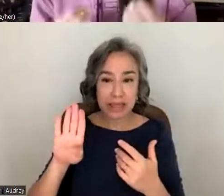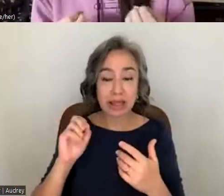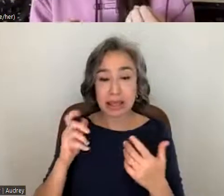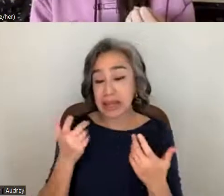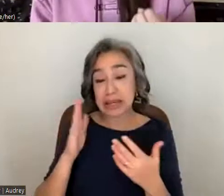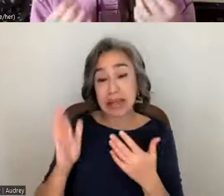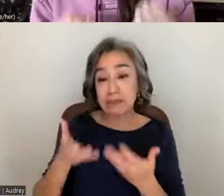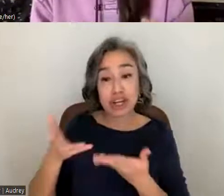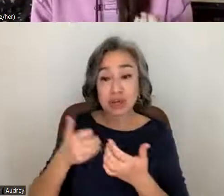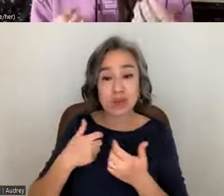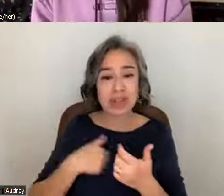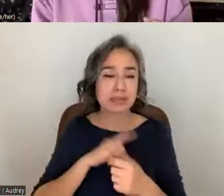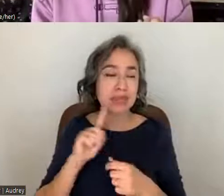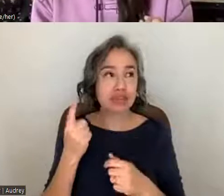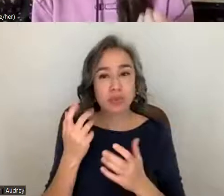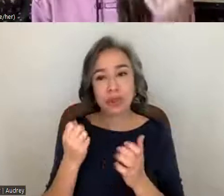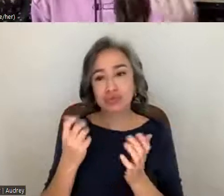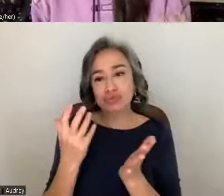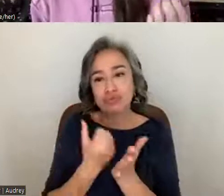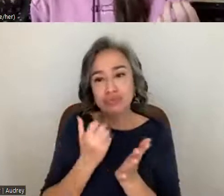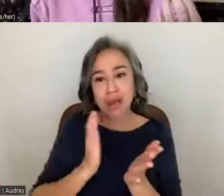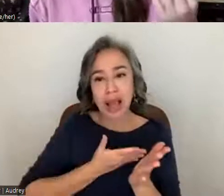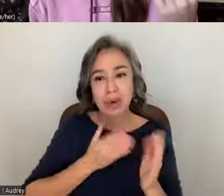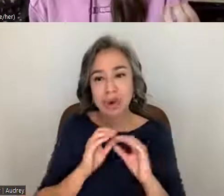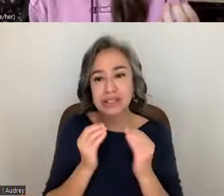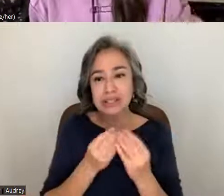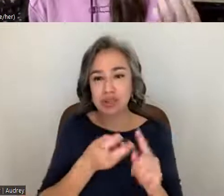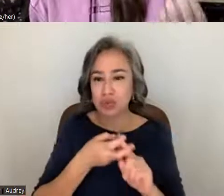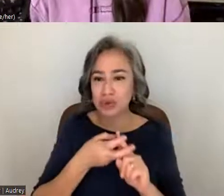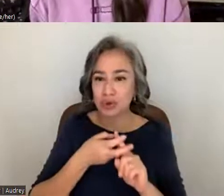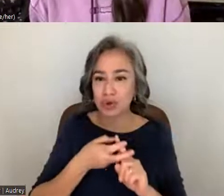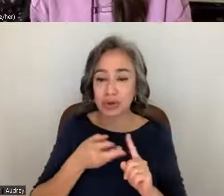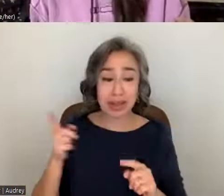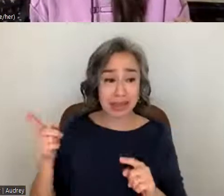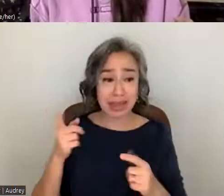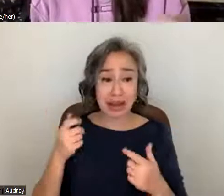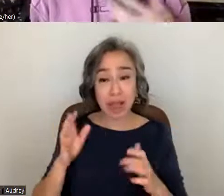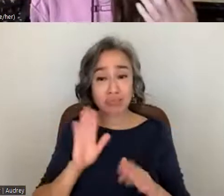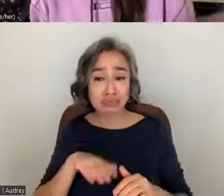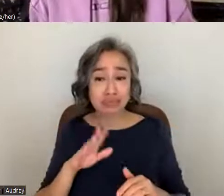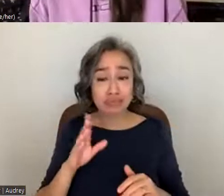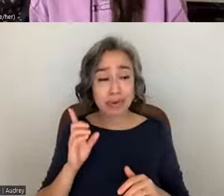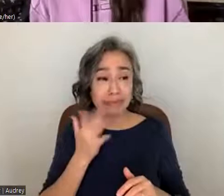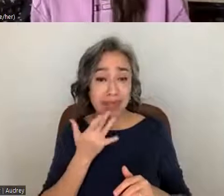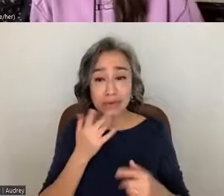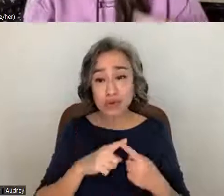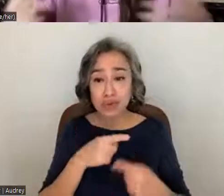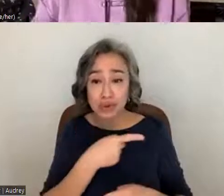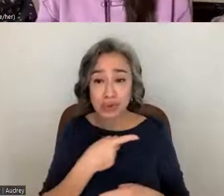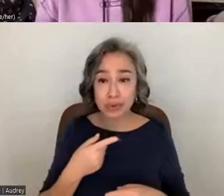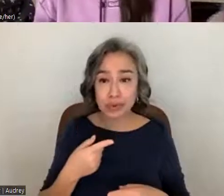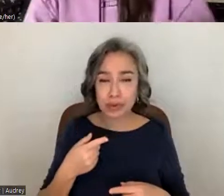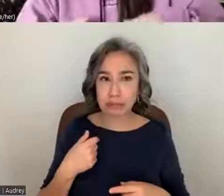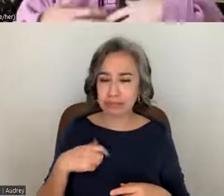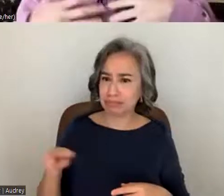our organization to recruit participants and acted like they were doing us a favor. And in doing so, right? It was like,